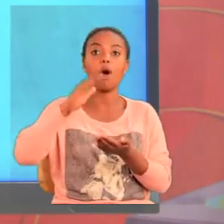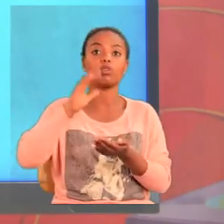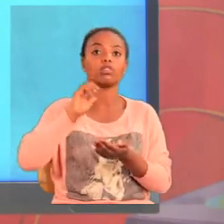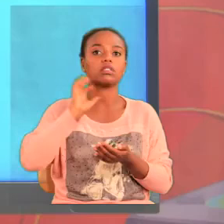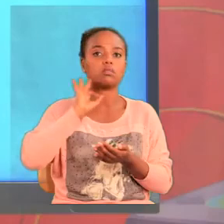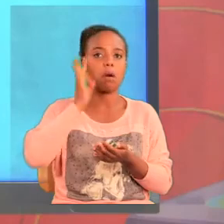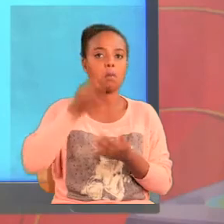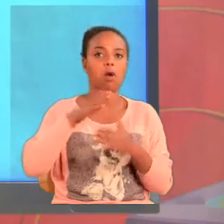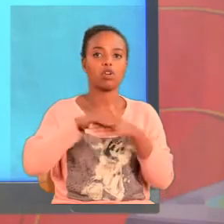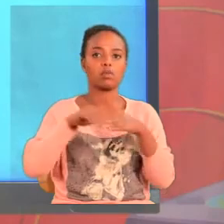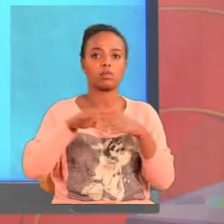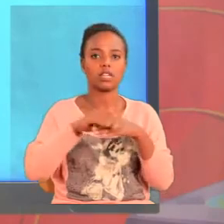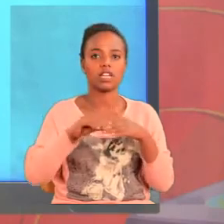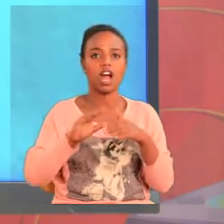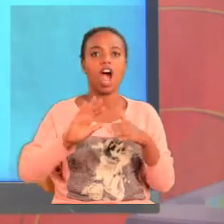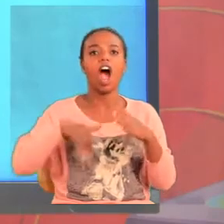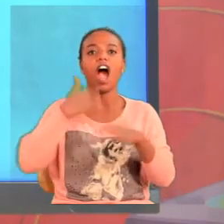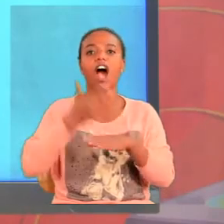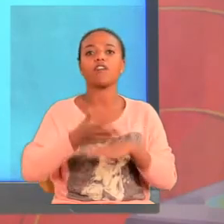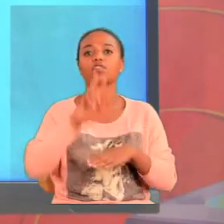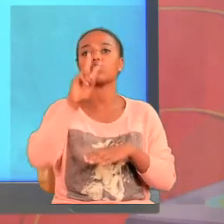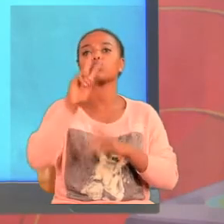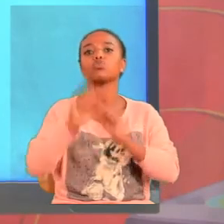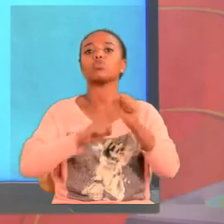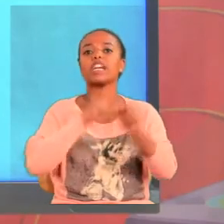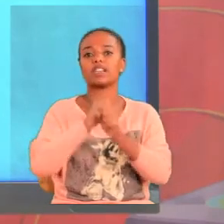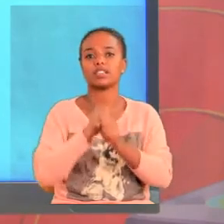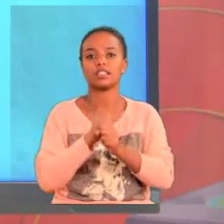2 years if it is compounded